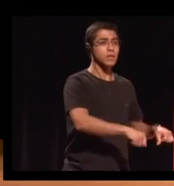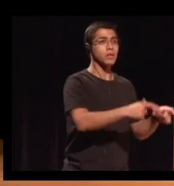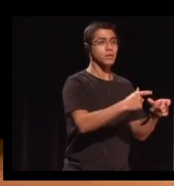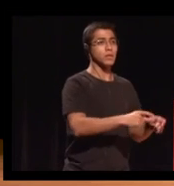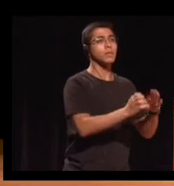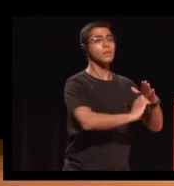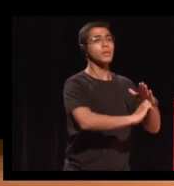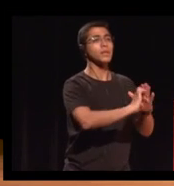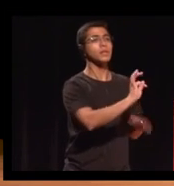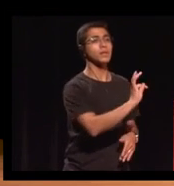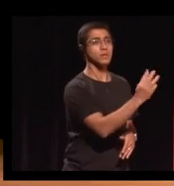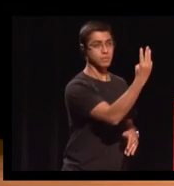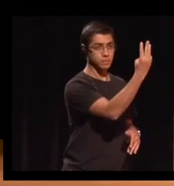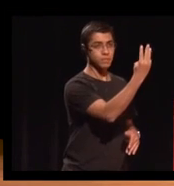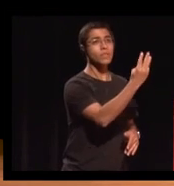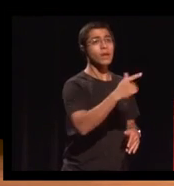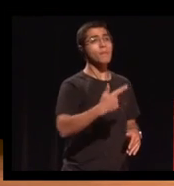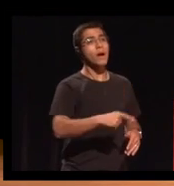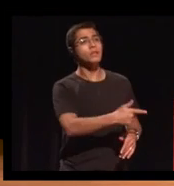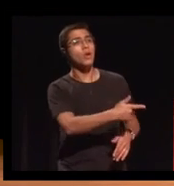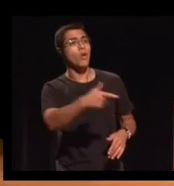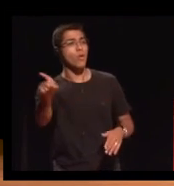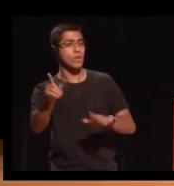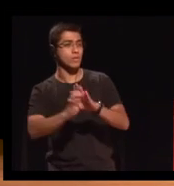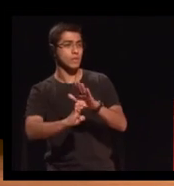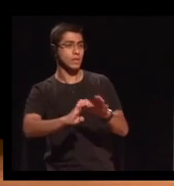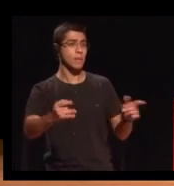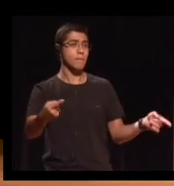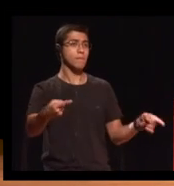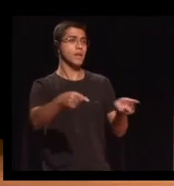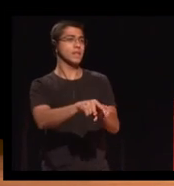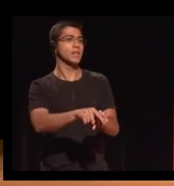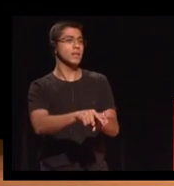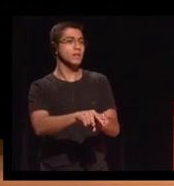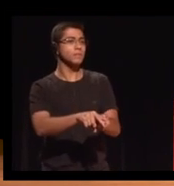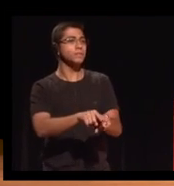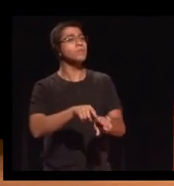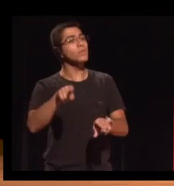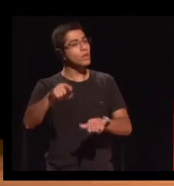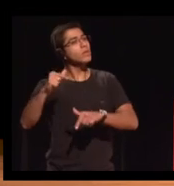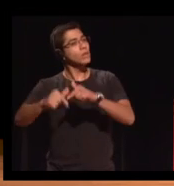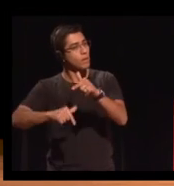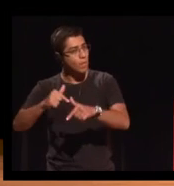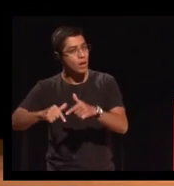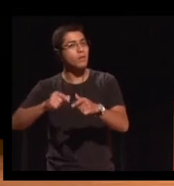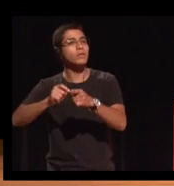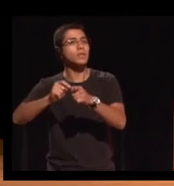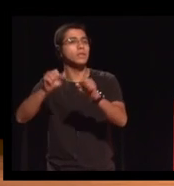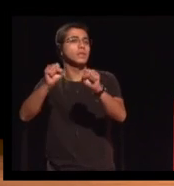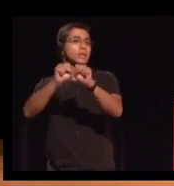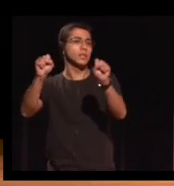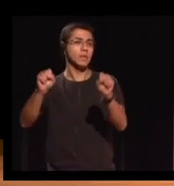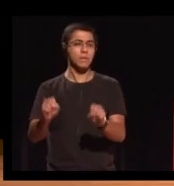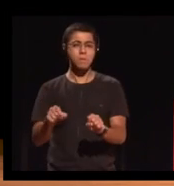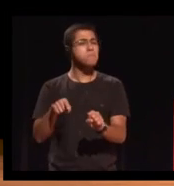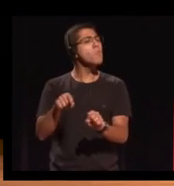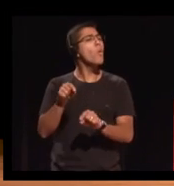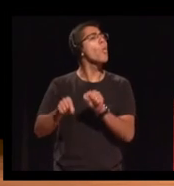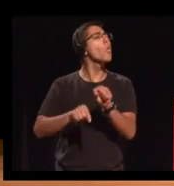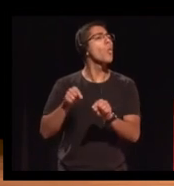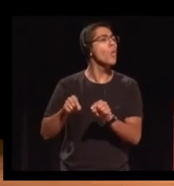Scatter, which develops a tool called DepthKit, which allows you to record movies and videos